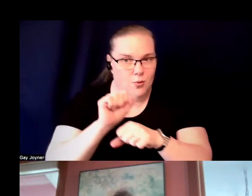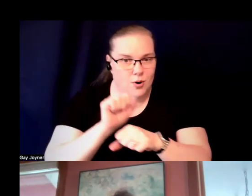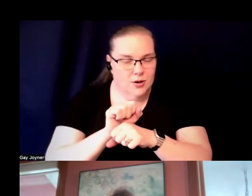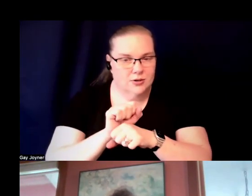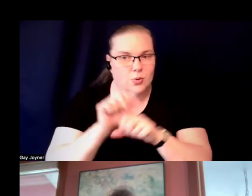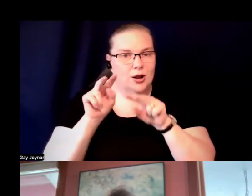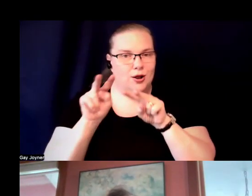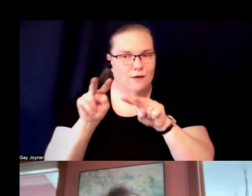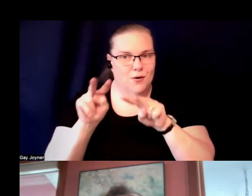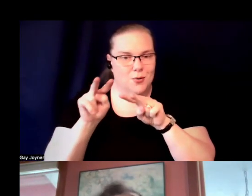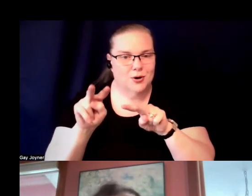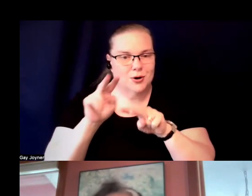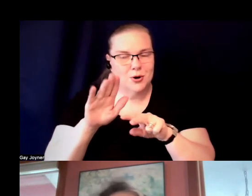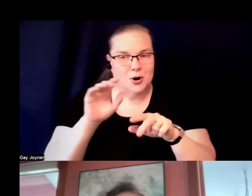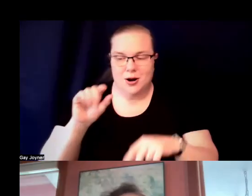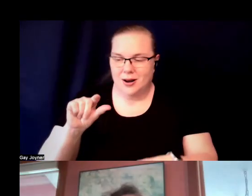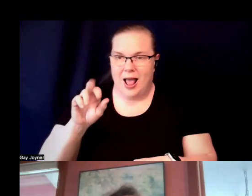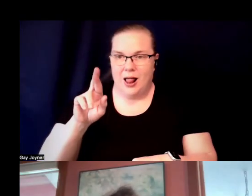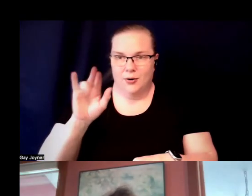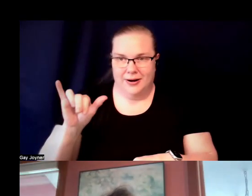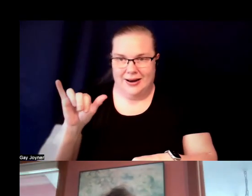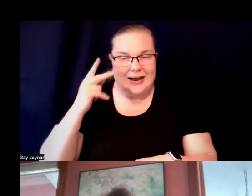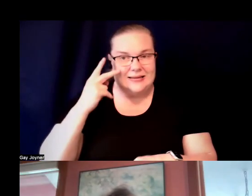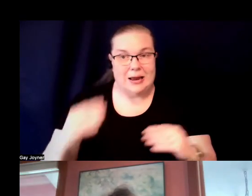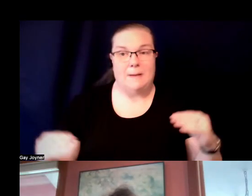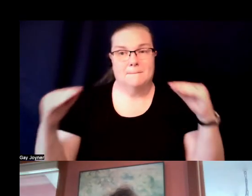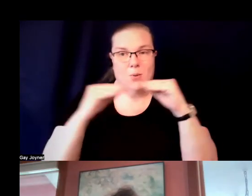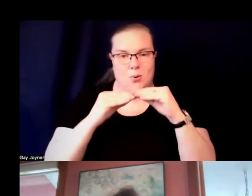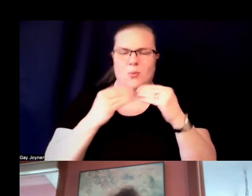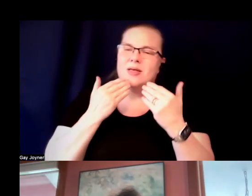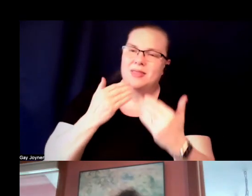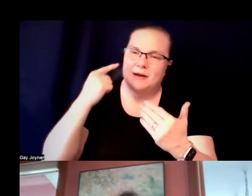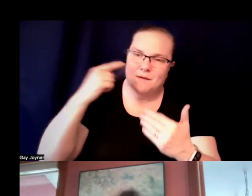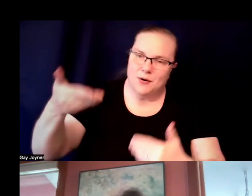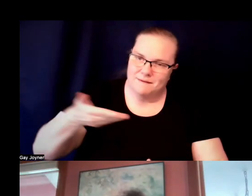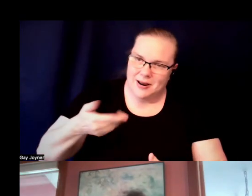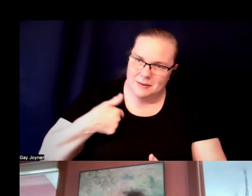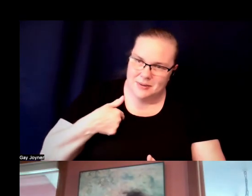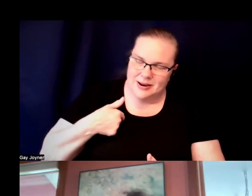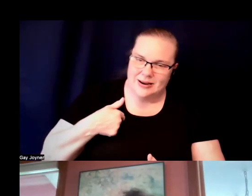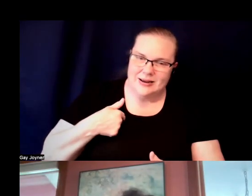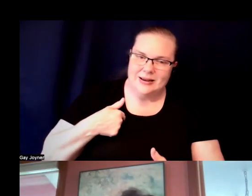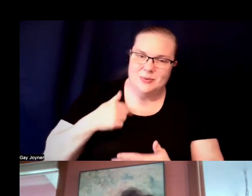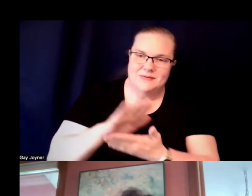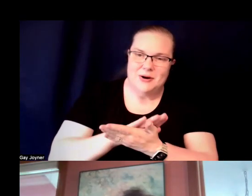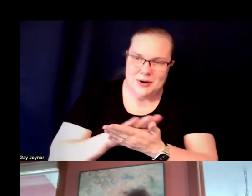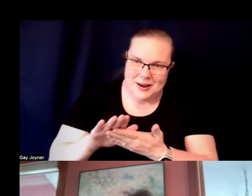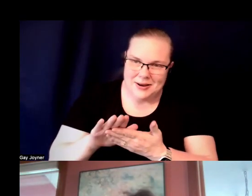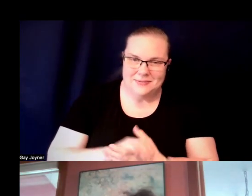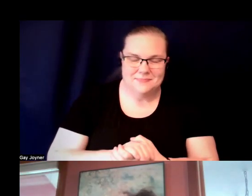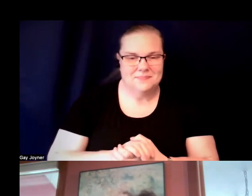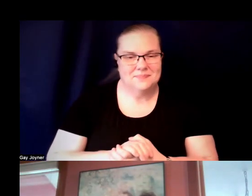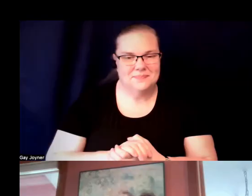to your gallery and well, seeing more. well, thank you for inviting me. Really, that was very kind. You're